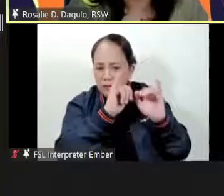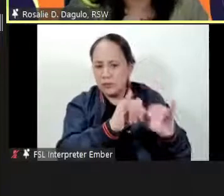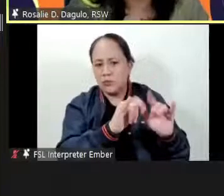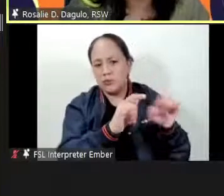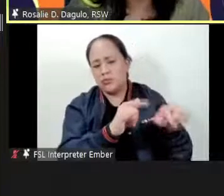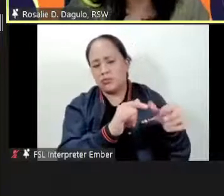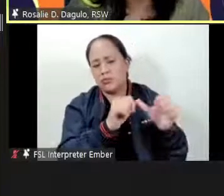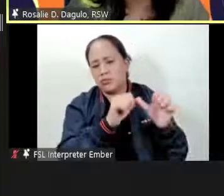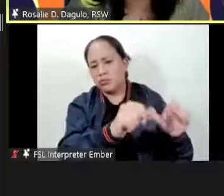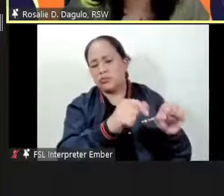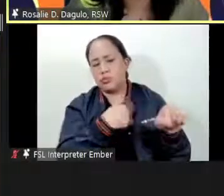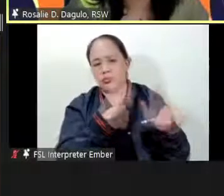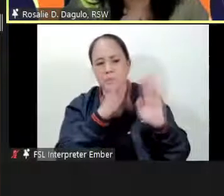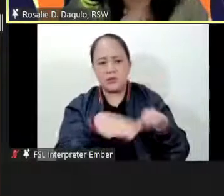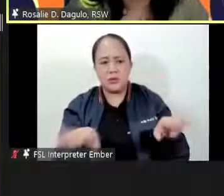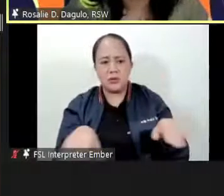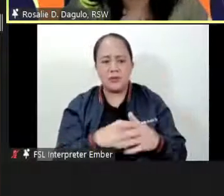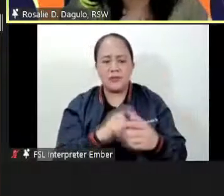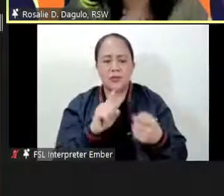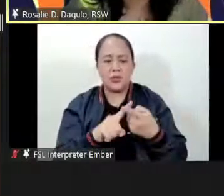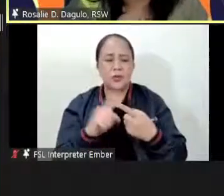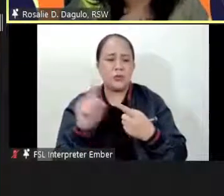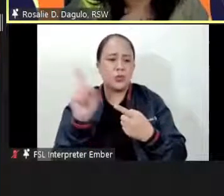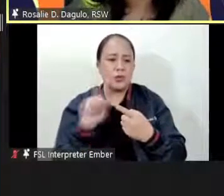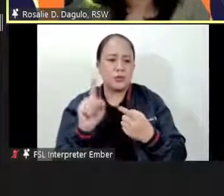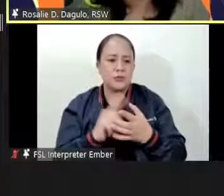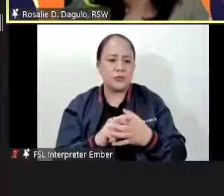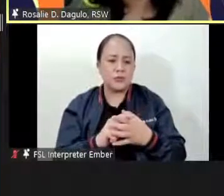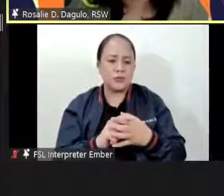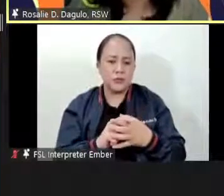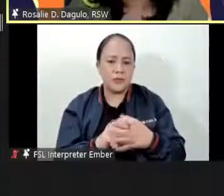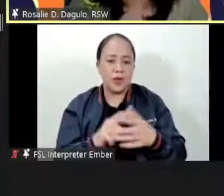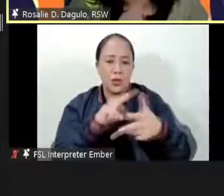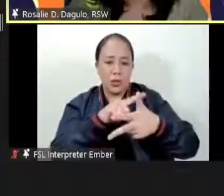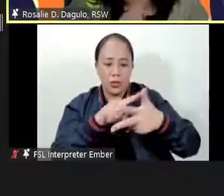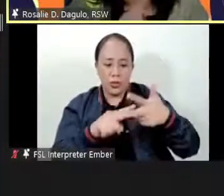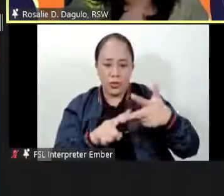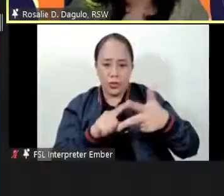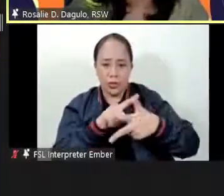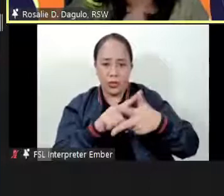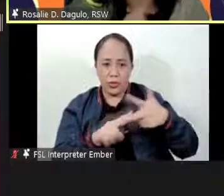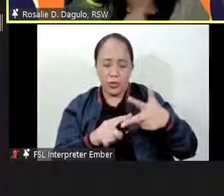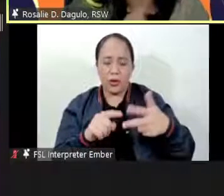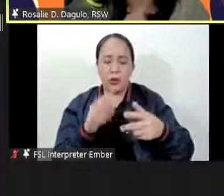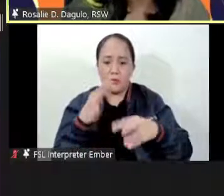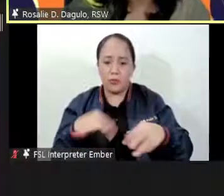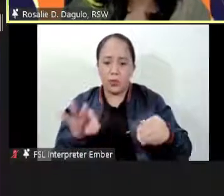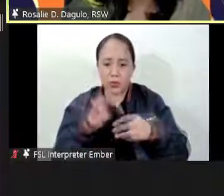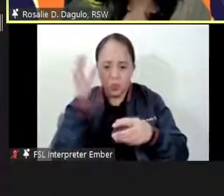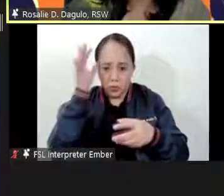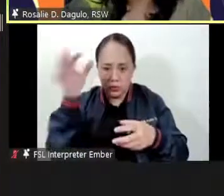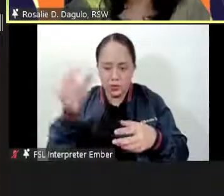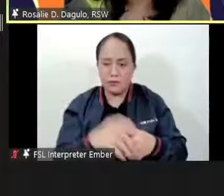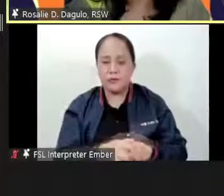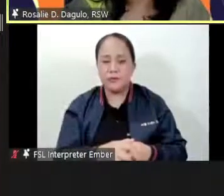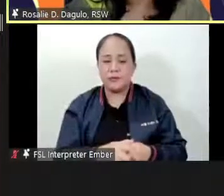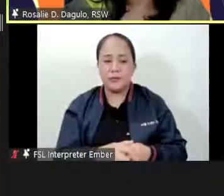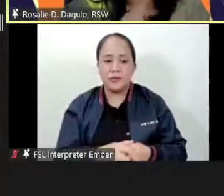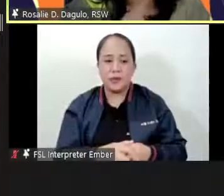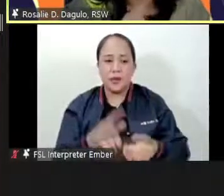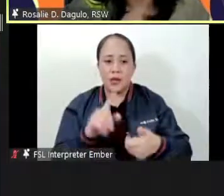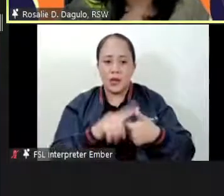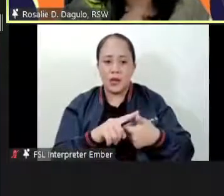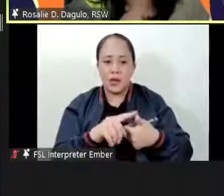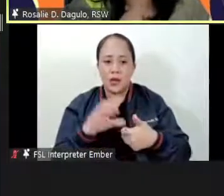First off, let me define to you three important concepts in this study. Case